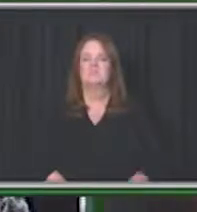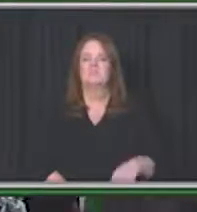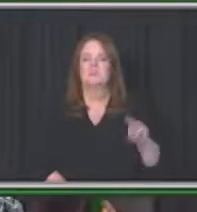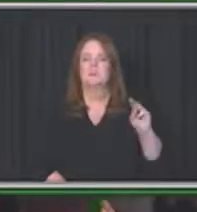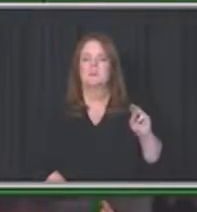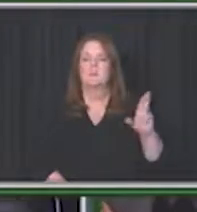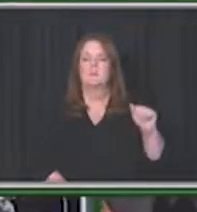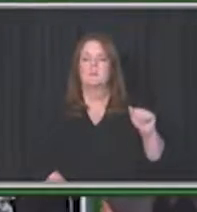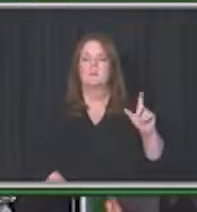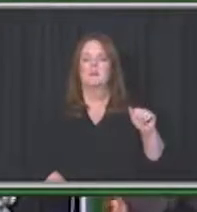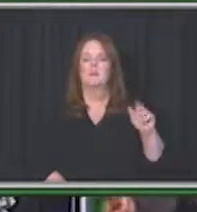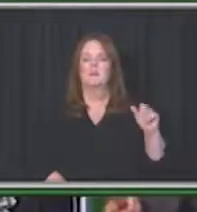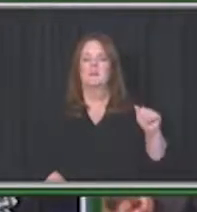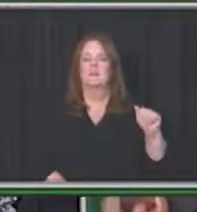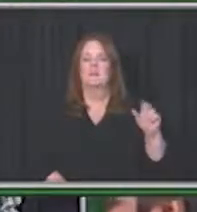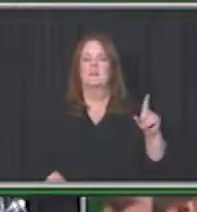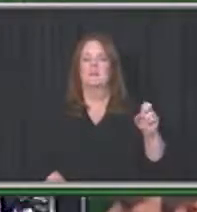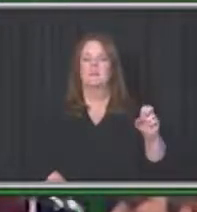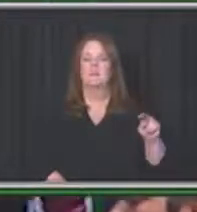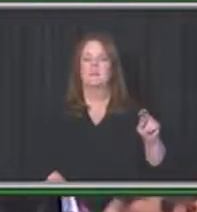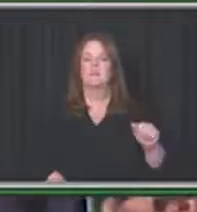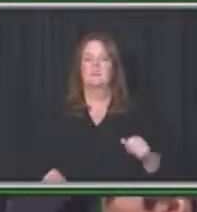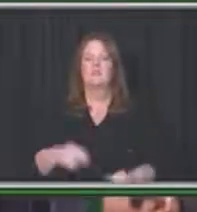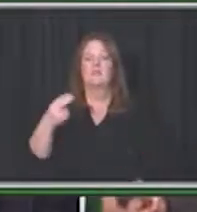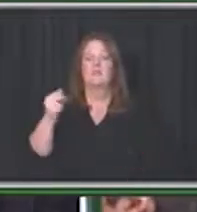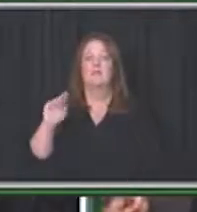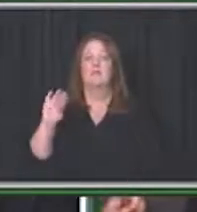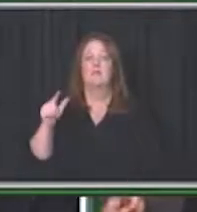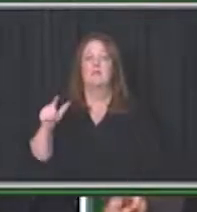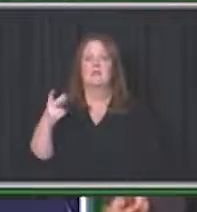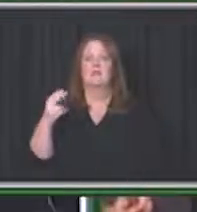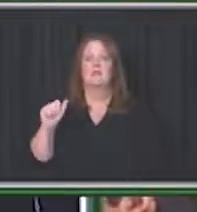Maria Lena Gardner. Hannah Law.